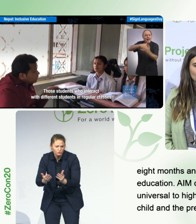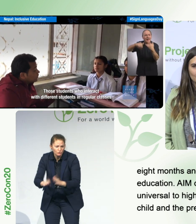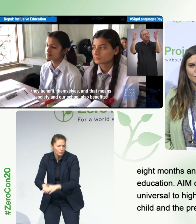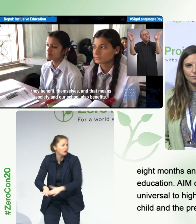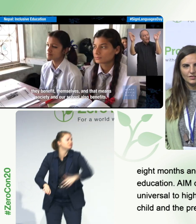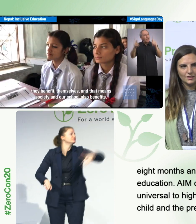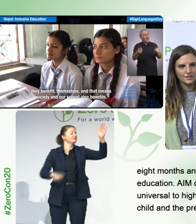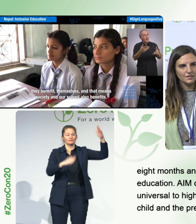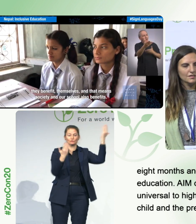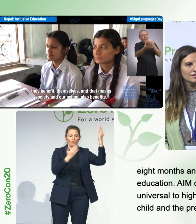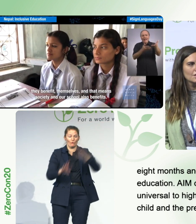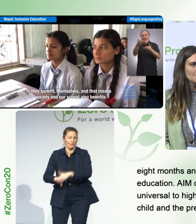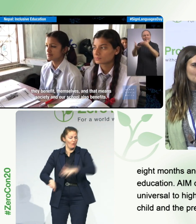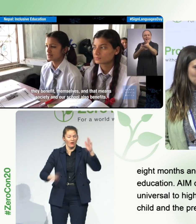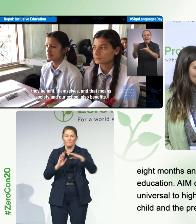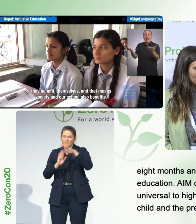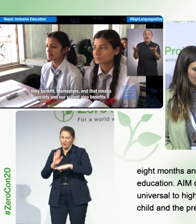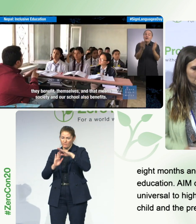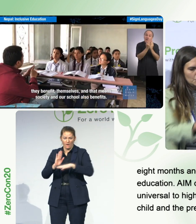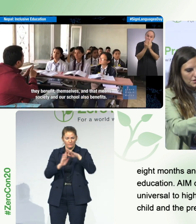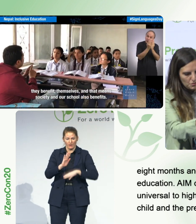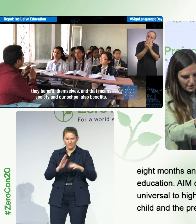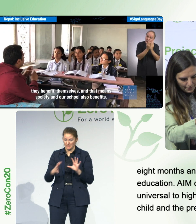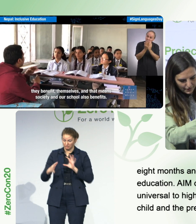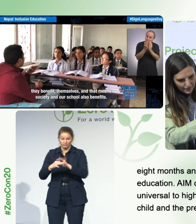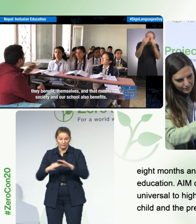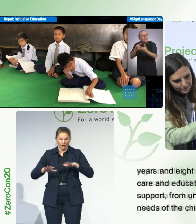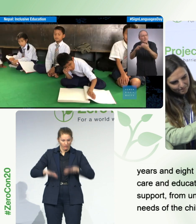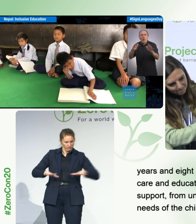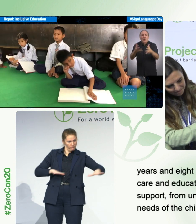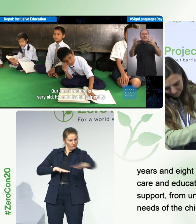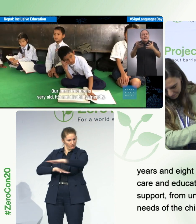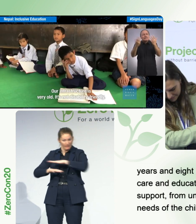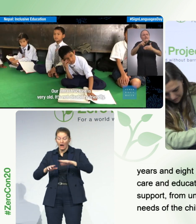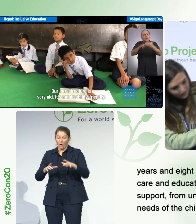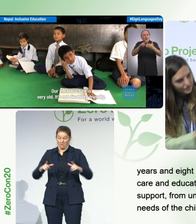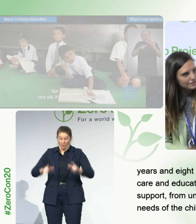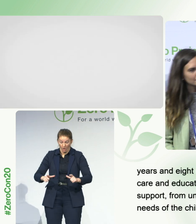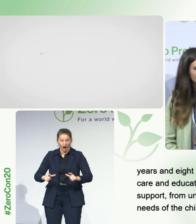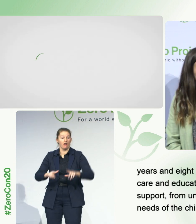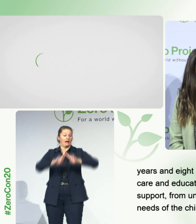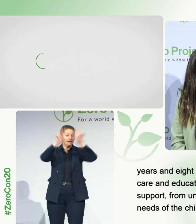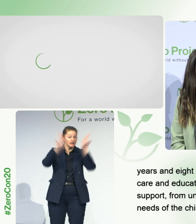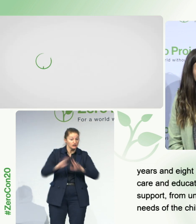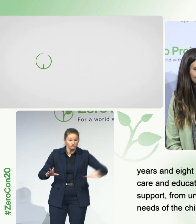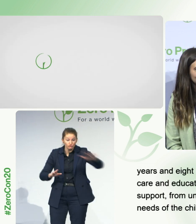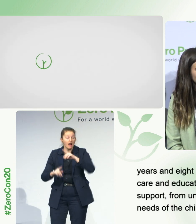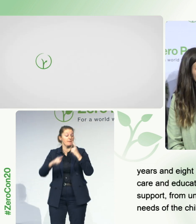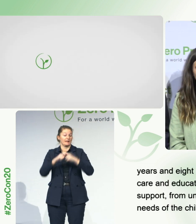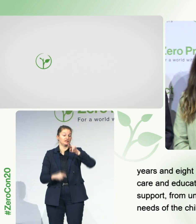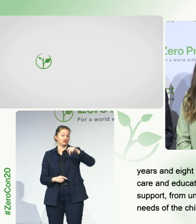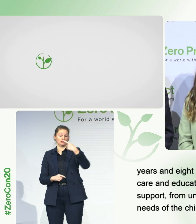by program committees at the local and provincial level, as well as by NGOs.